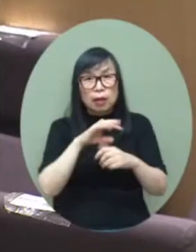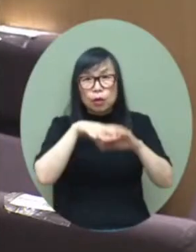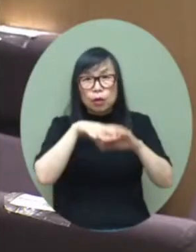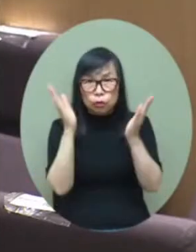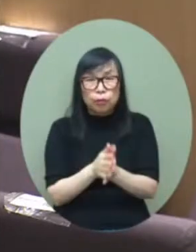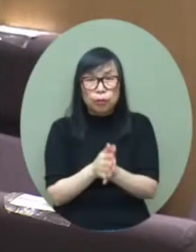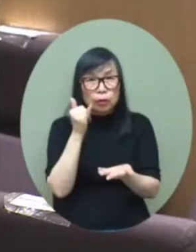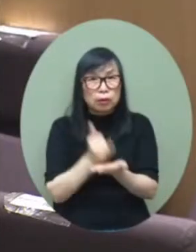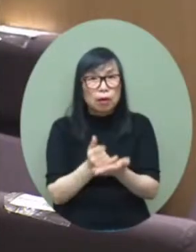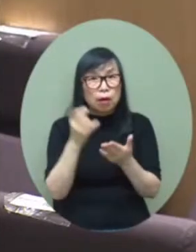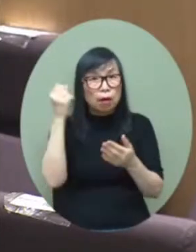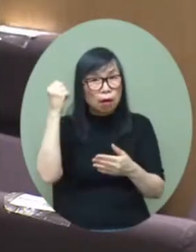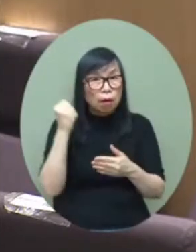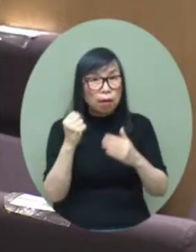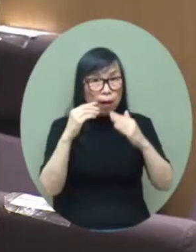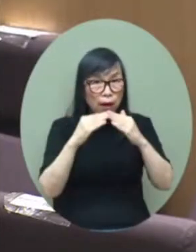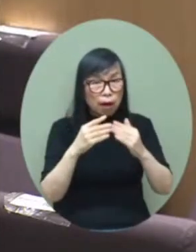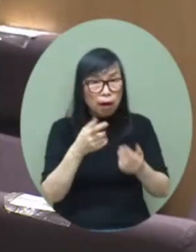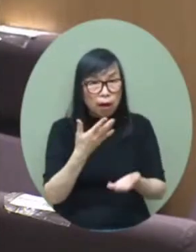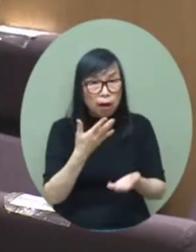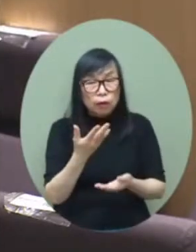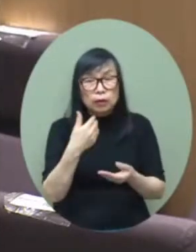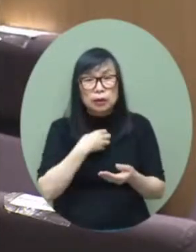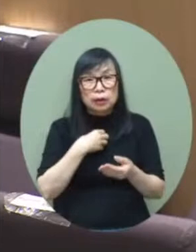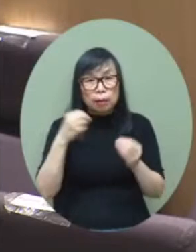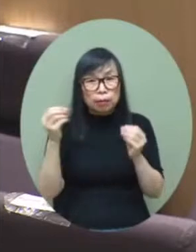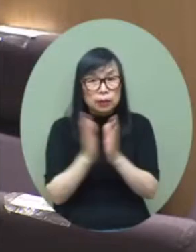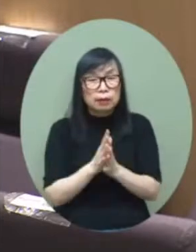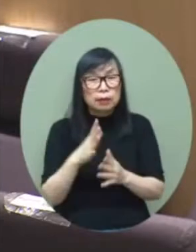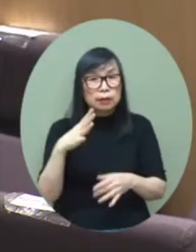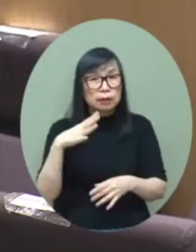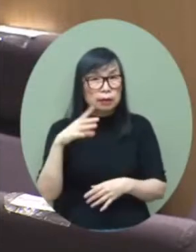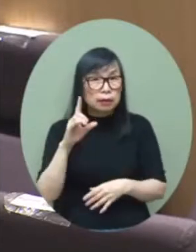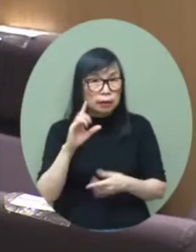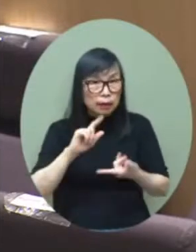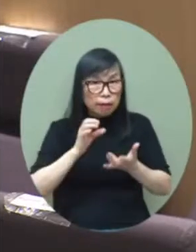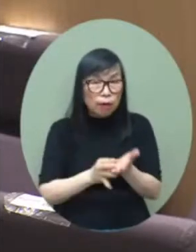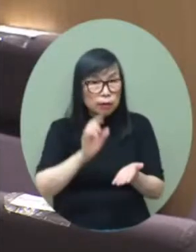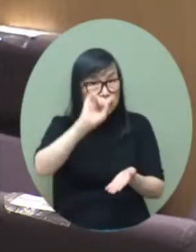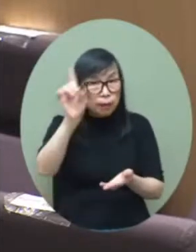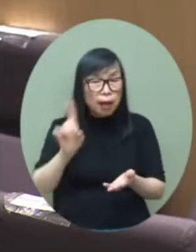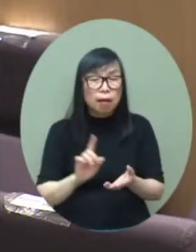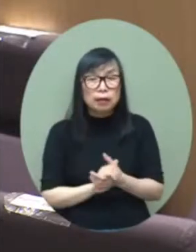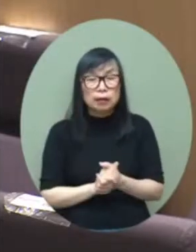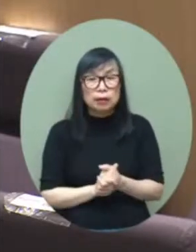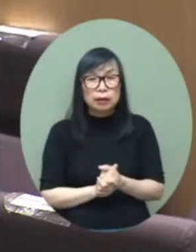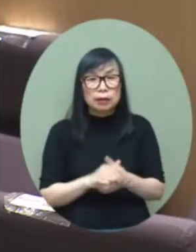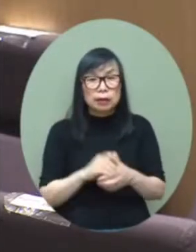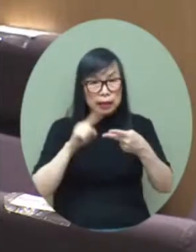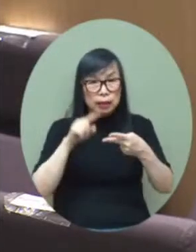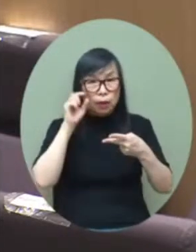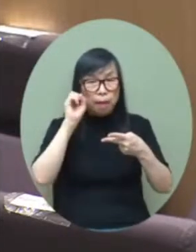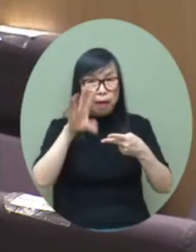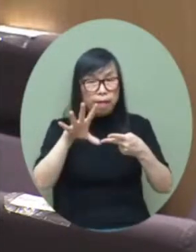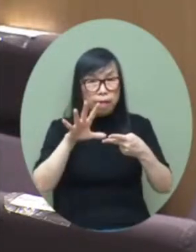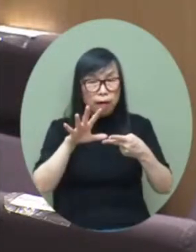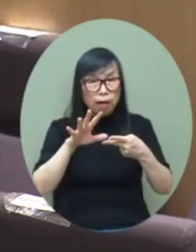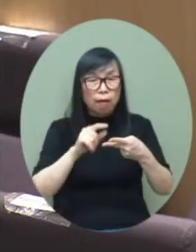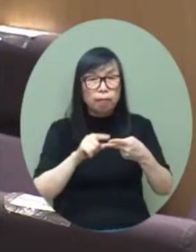4 students, have they all used the school buses? What is the route of transmission?